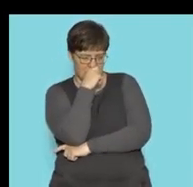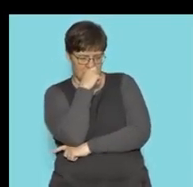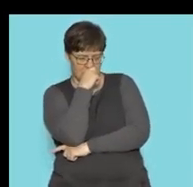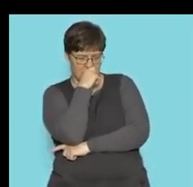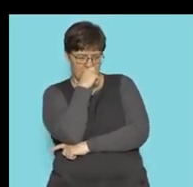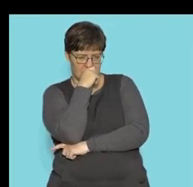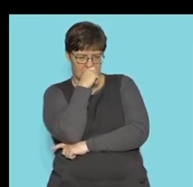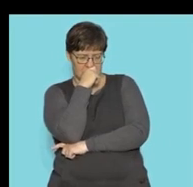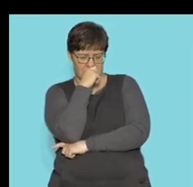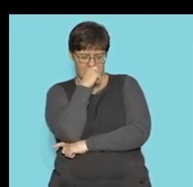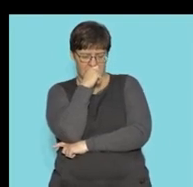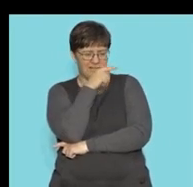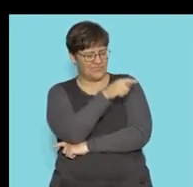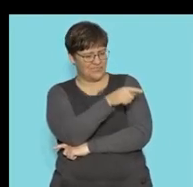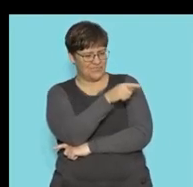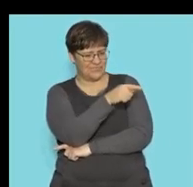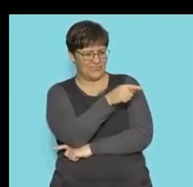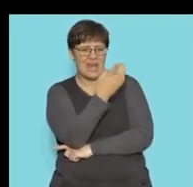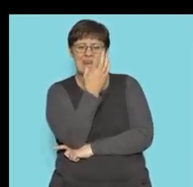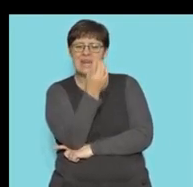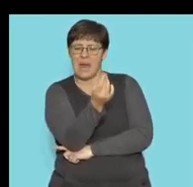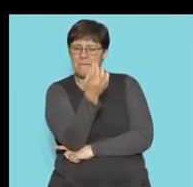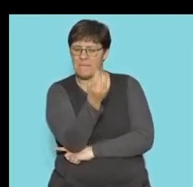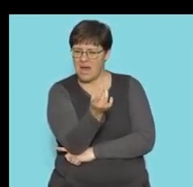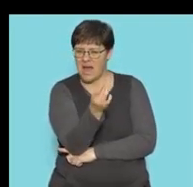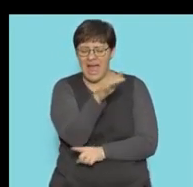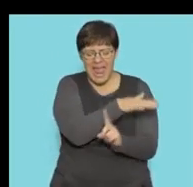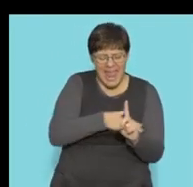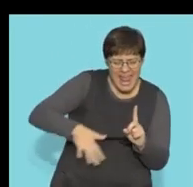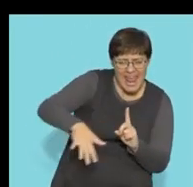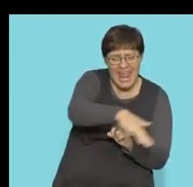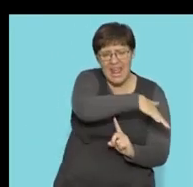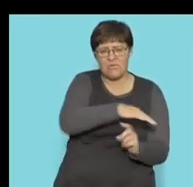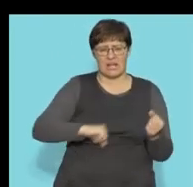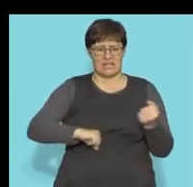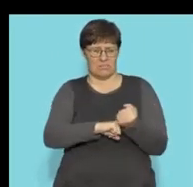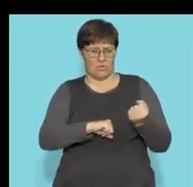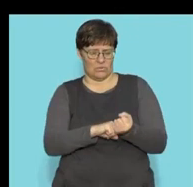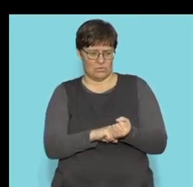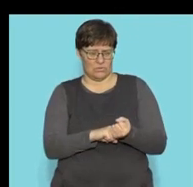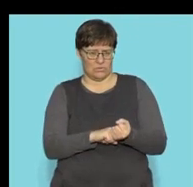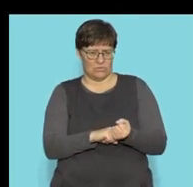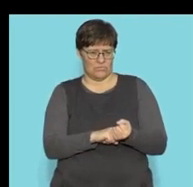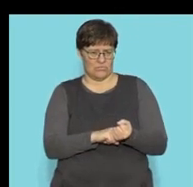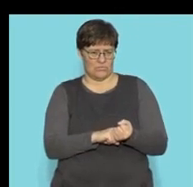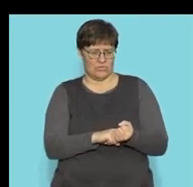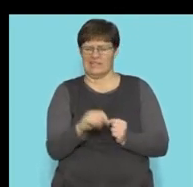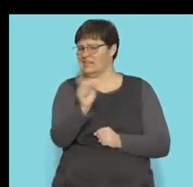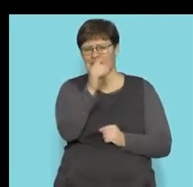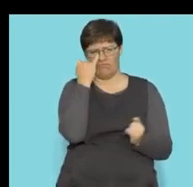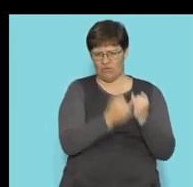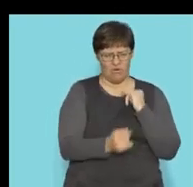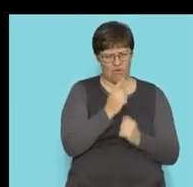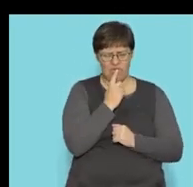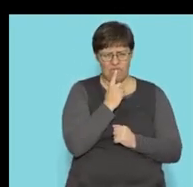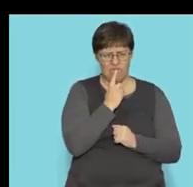that I'm talking about the number that an area can support. So I'm not happy now. I need to bring